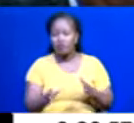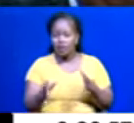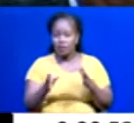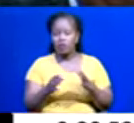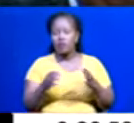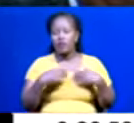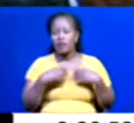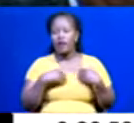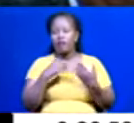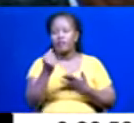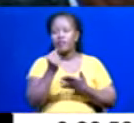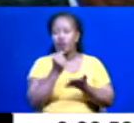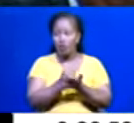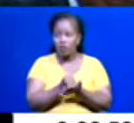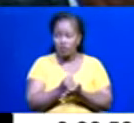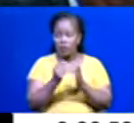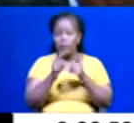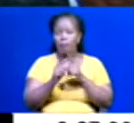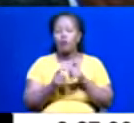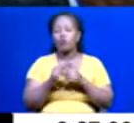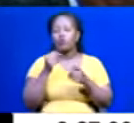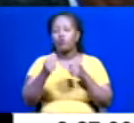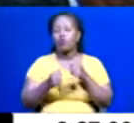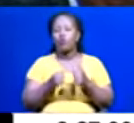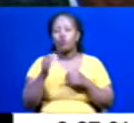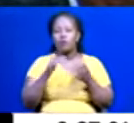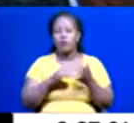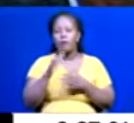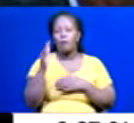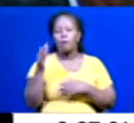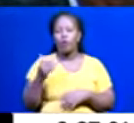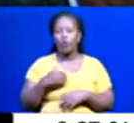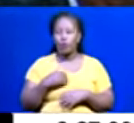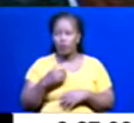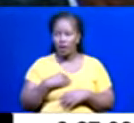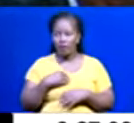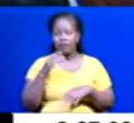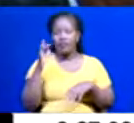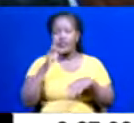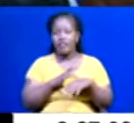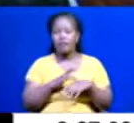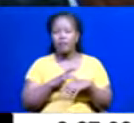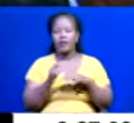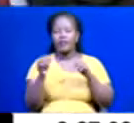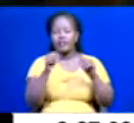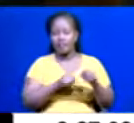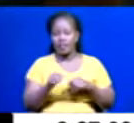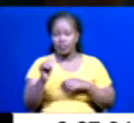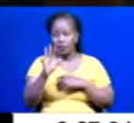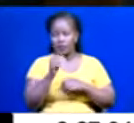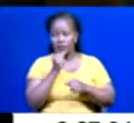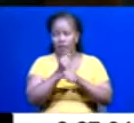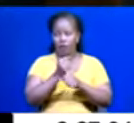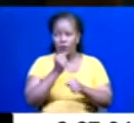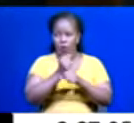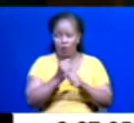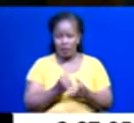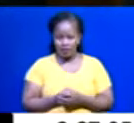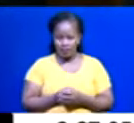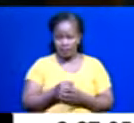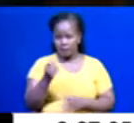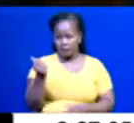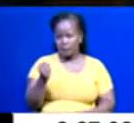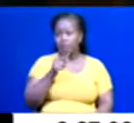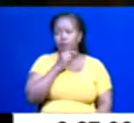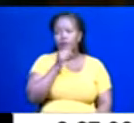office that will significantly impact the structure and nature of government. And Gabriel Njoroge